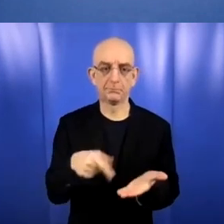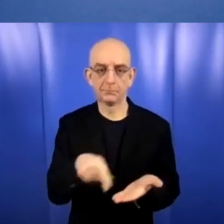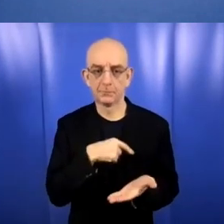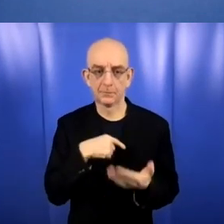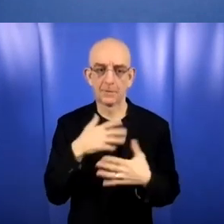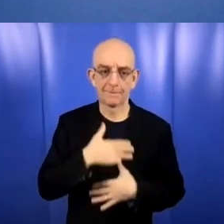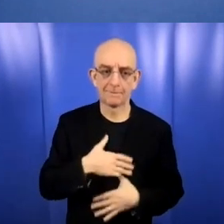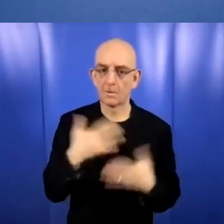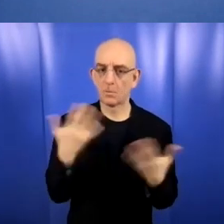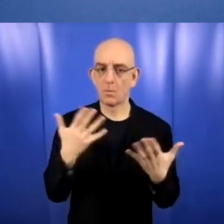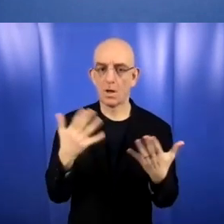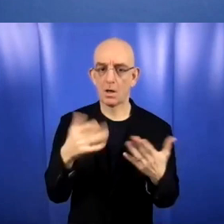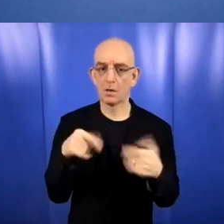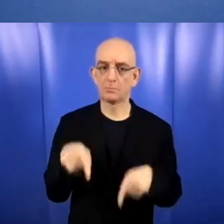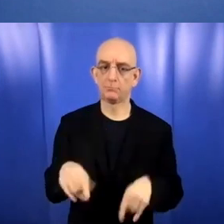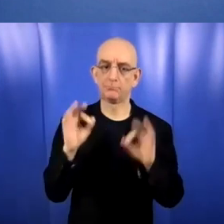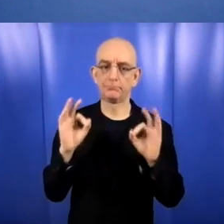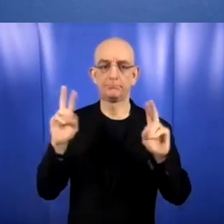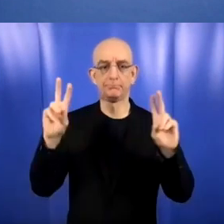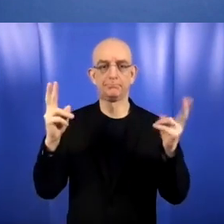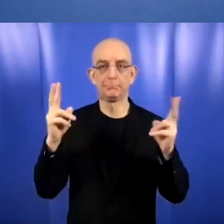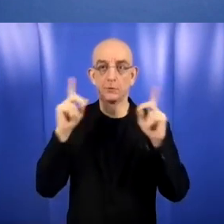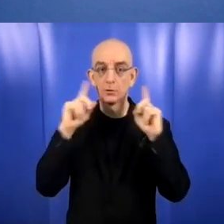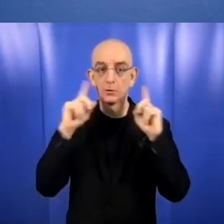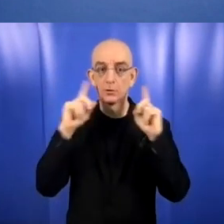As people will know, last week we had two